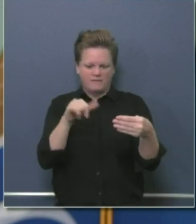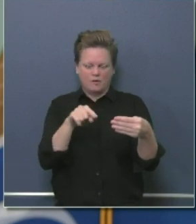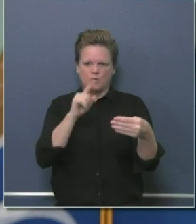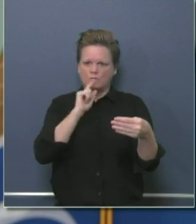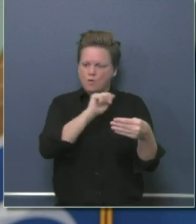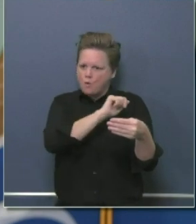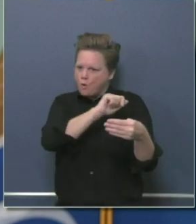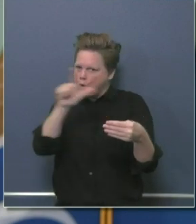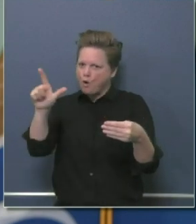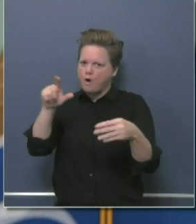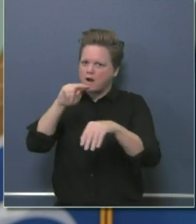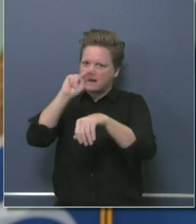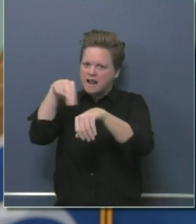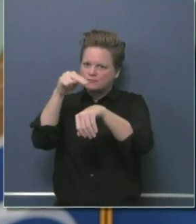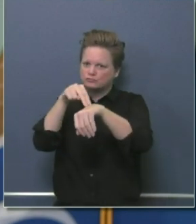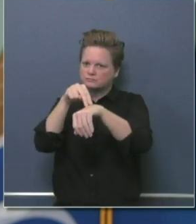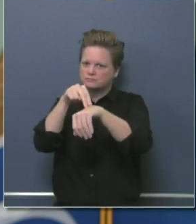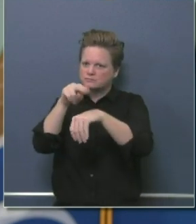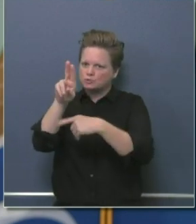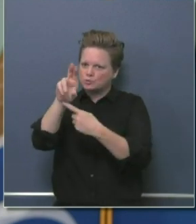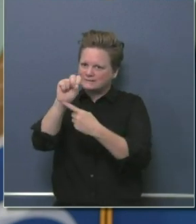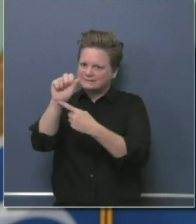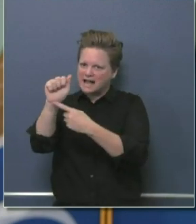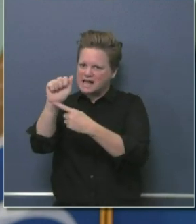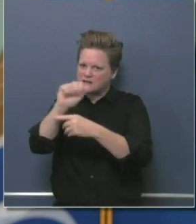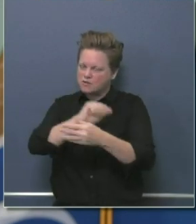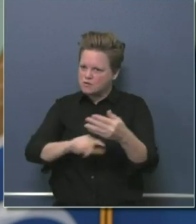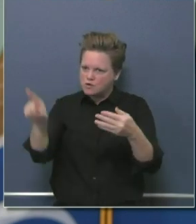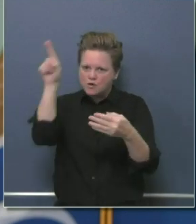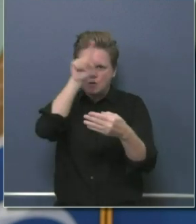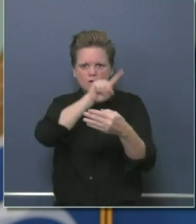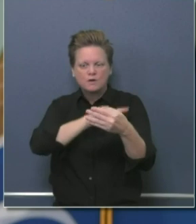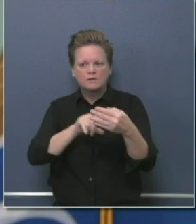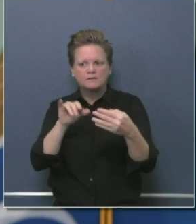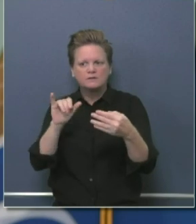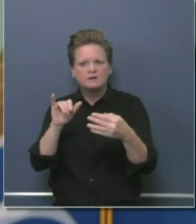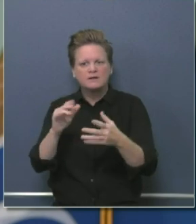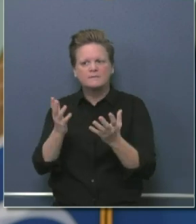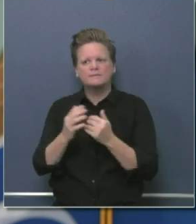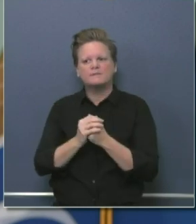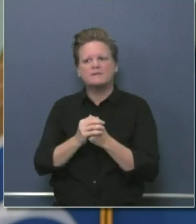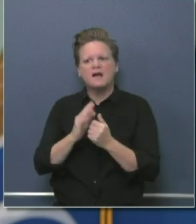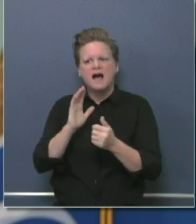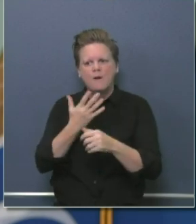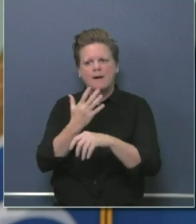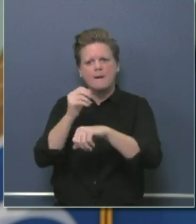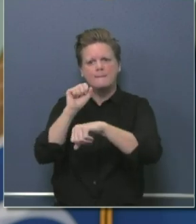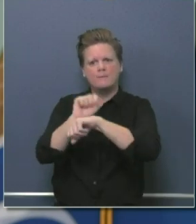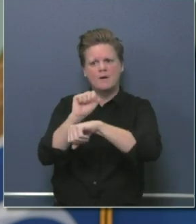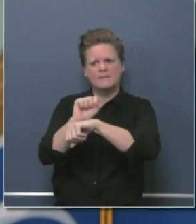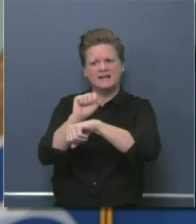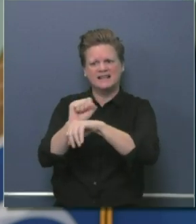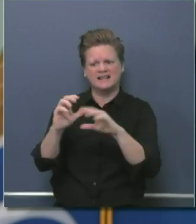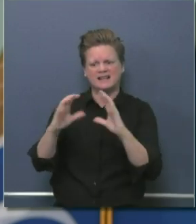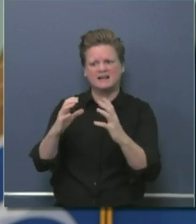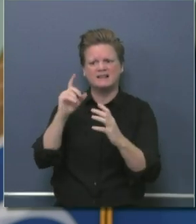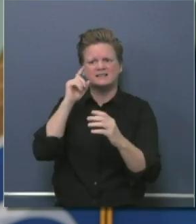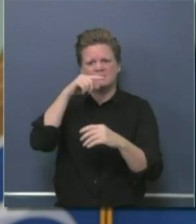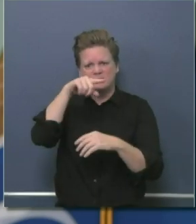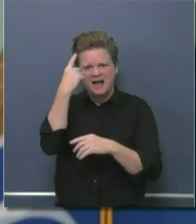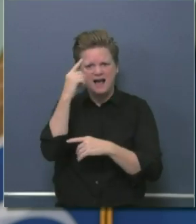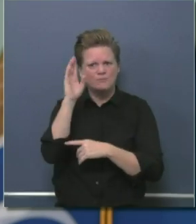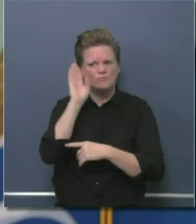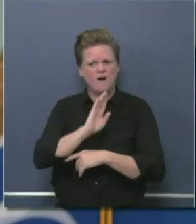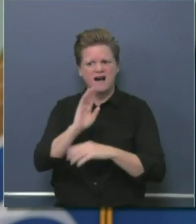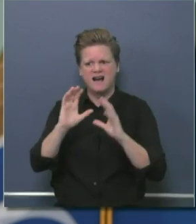the occupational side of this. A disproportionate number of our Black and brown community are not teleworking, are not home